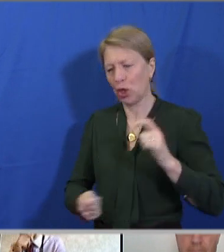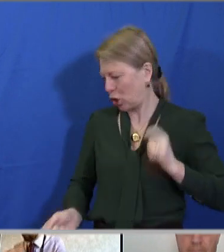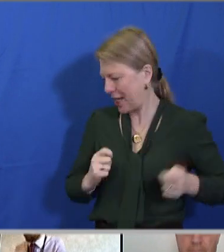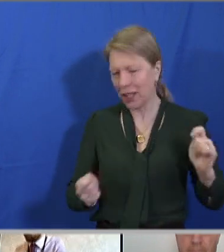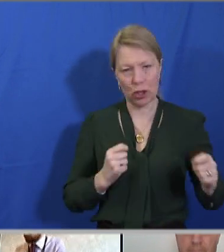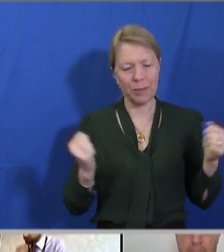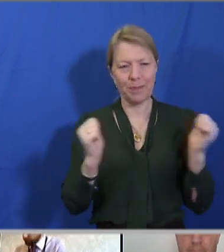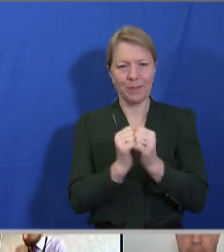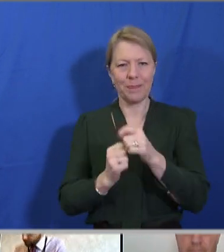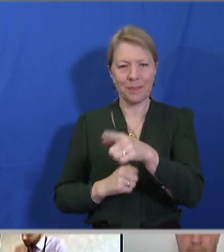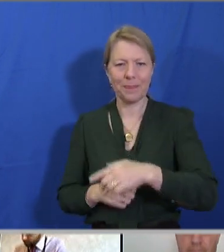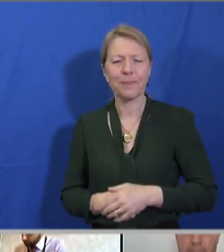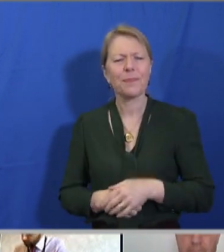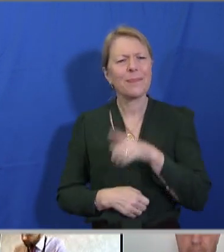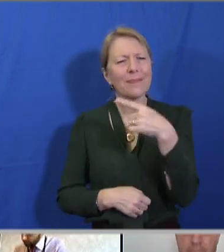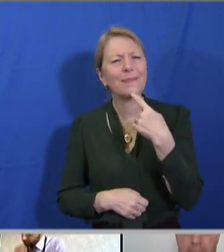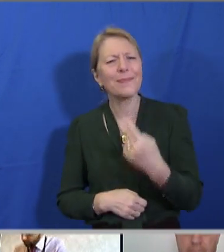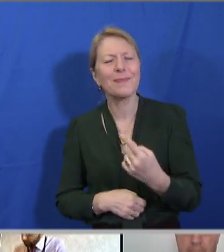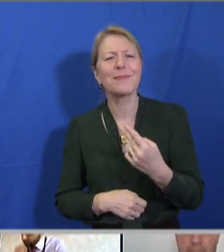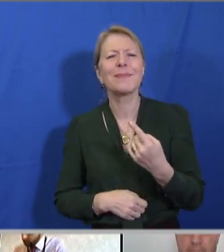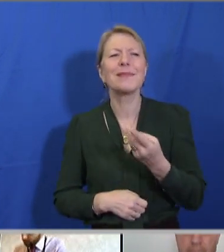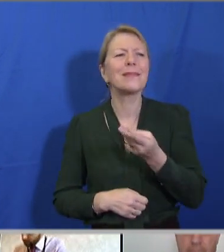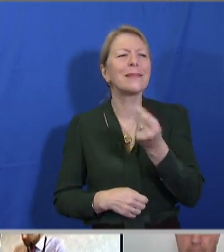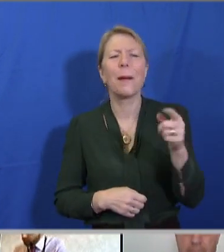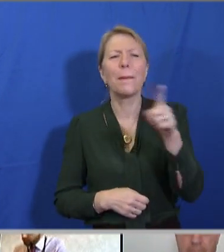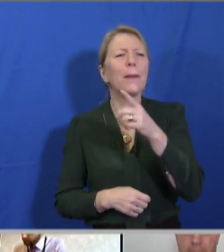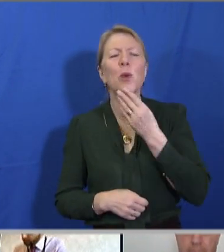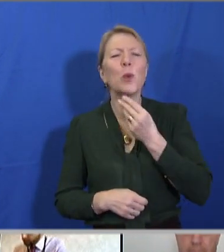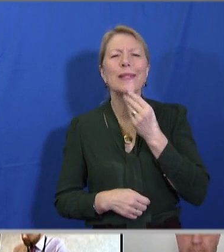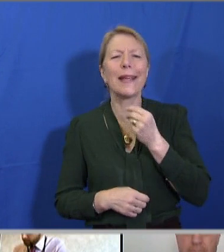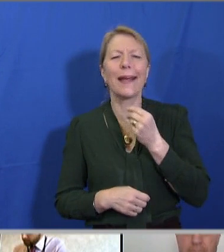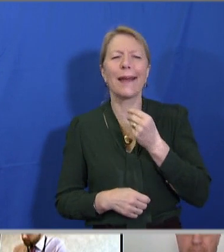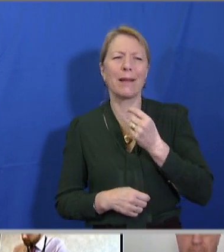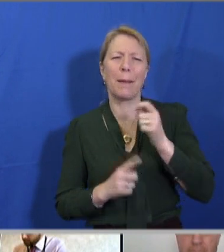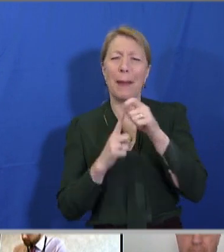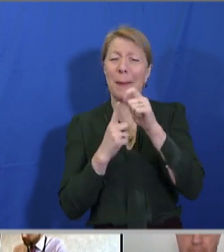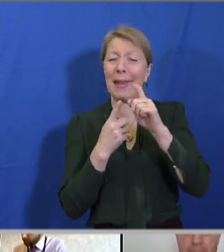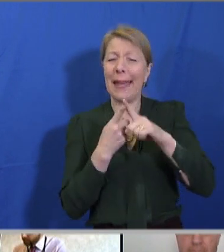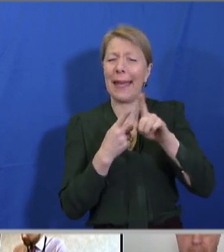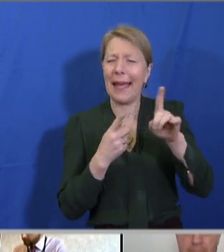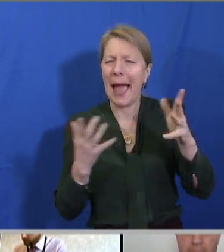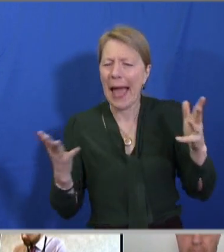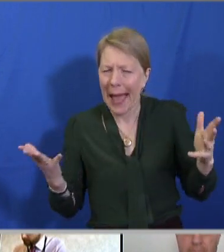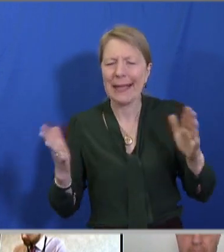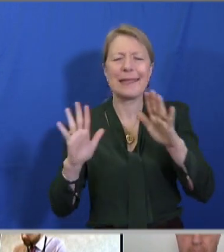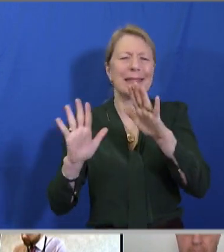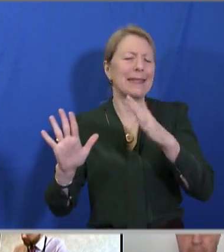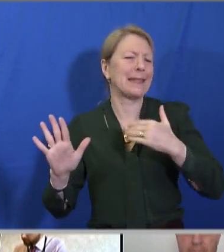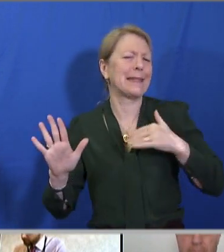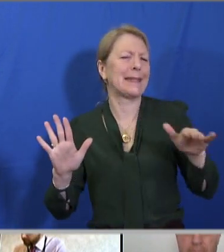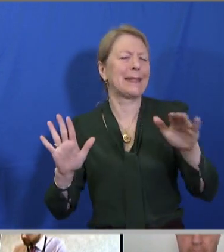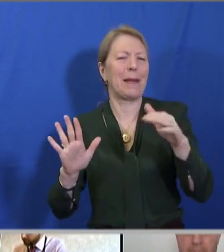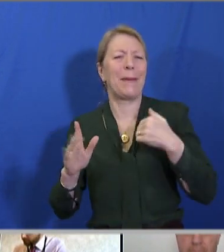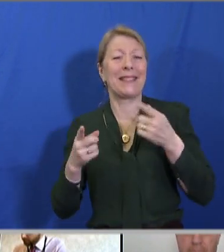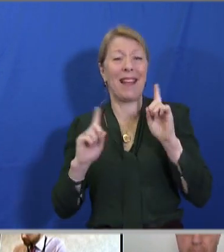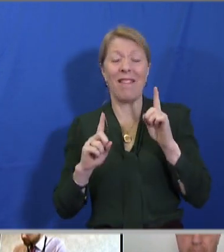use personal equipment, again, Michaela, I'll get officials to follow up if there's individual cases